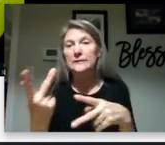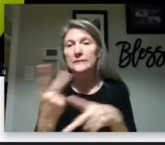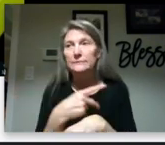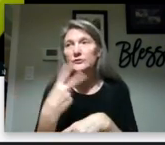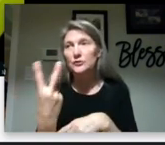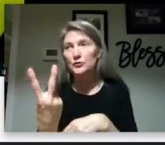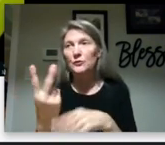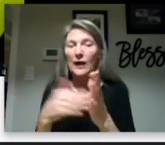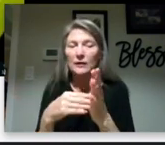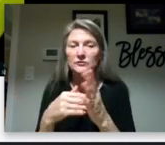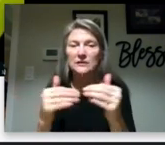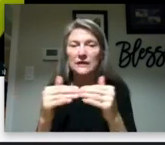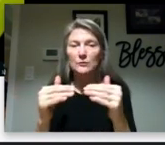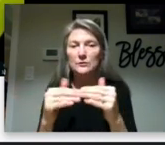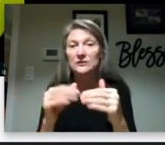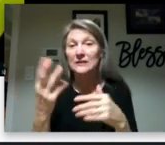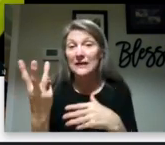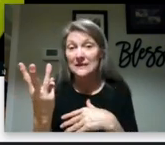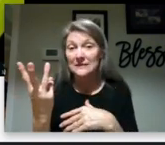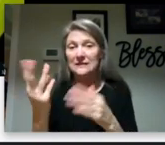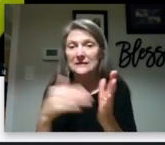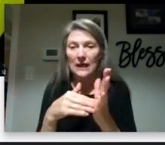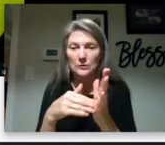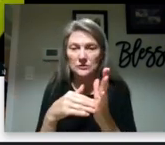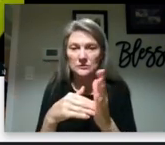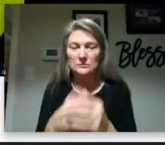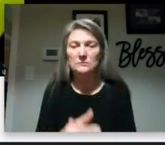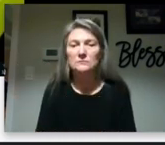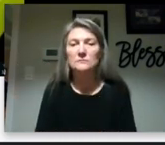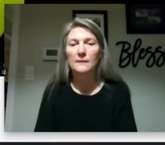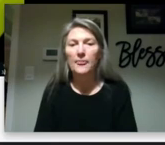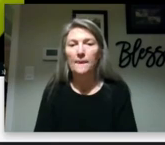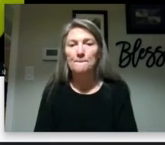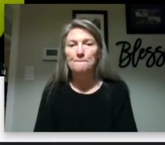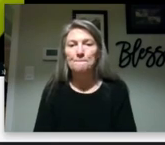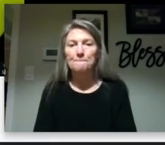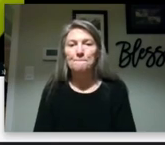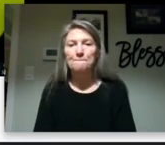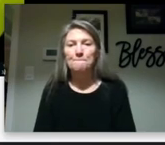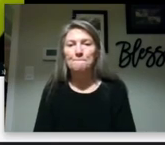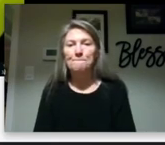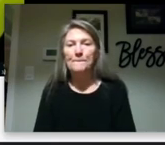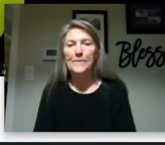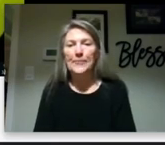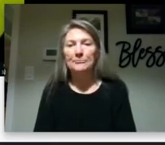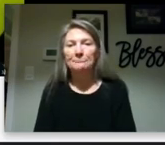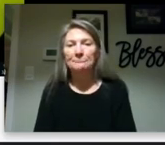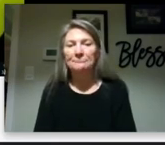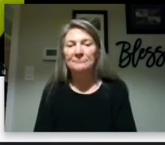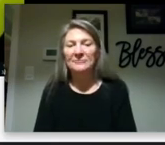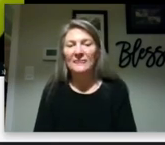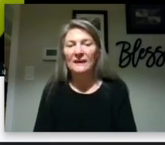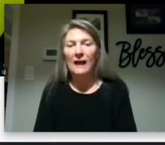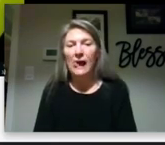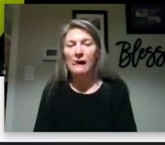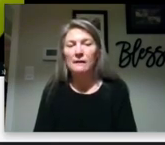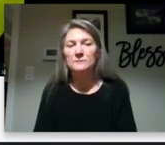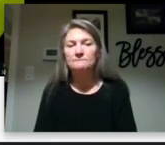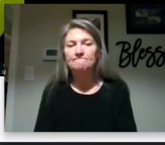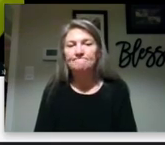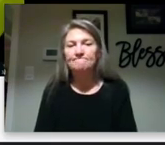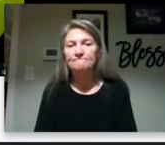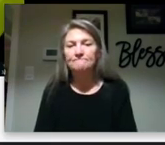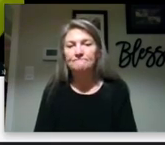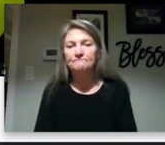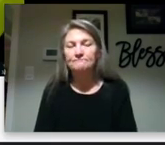times 2,000, use that place value that you have. Now 3 times 2 is 6, add in your additional place values, and